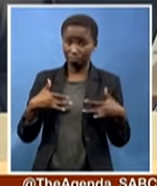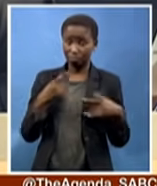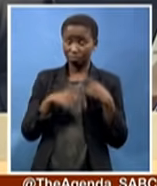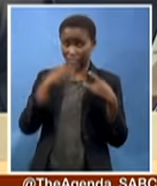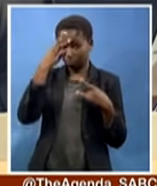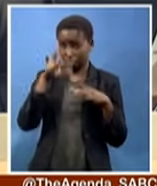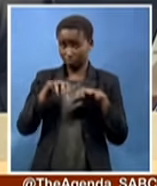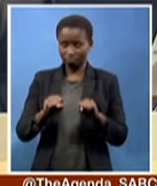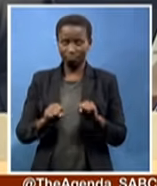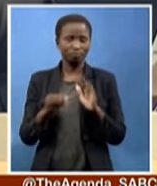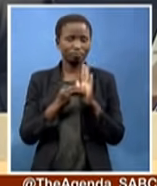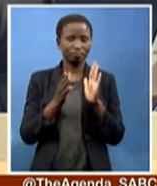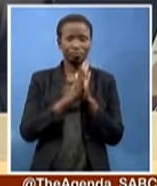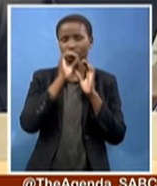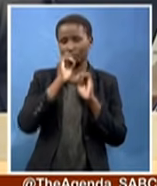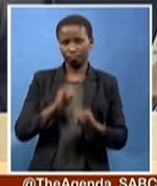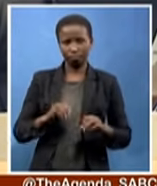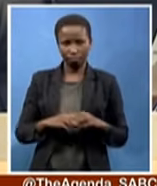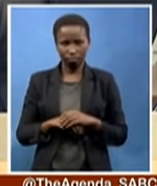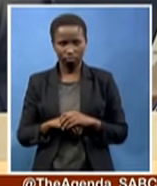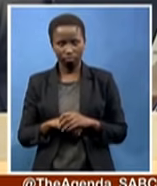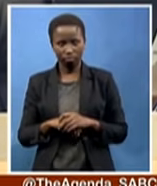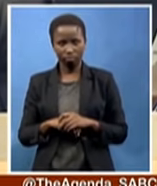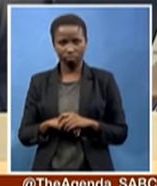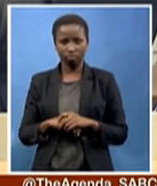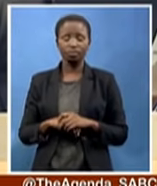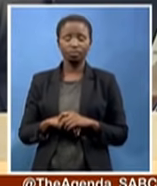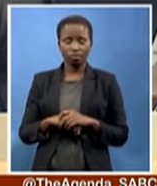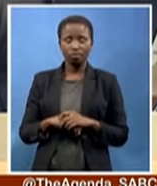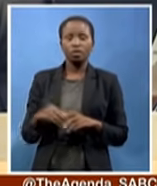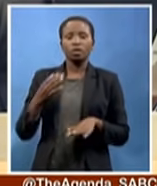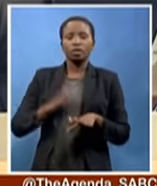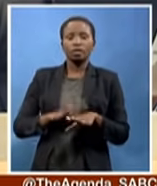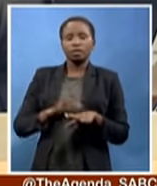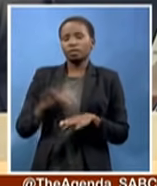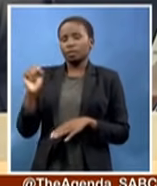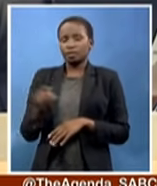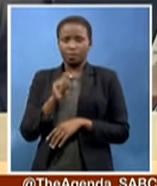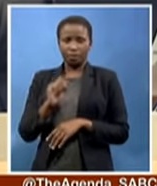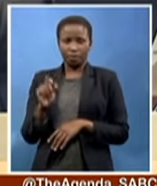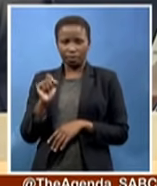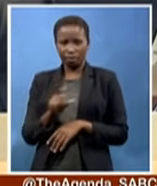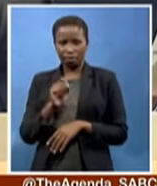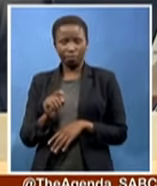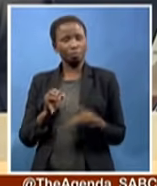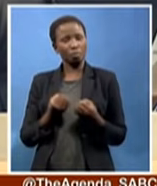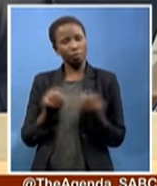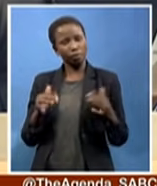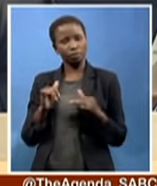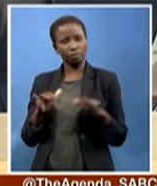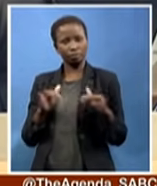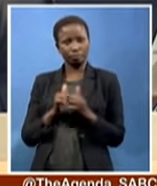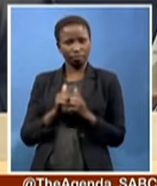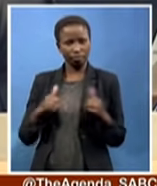With the passage of time, more reports began to surface in the public domain about